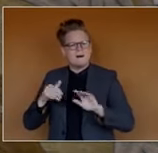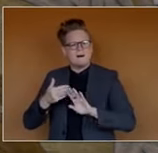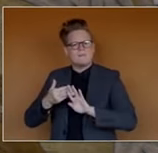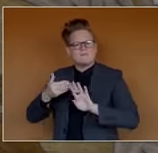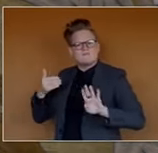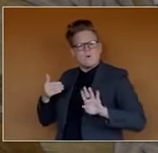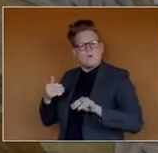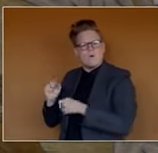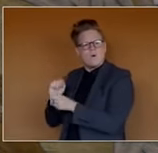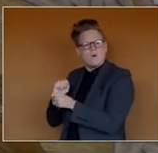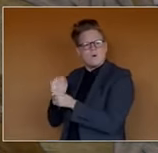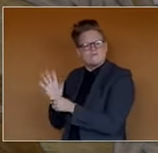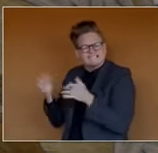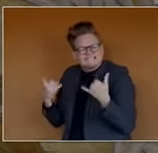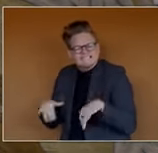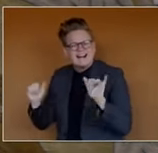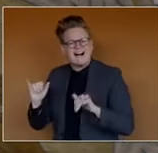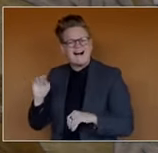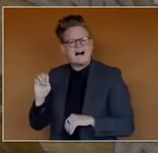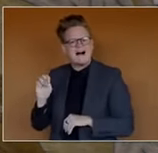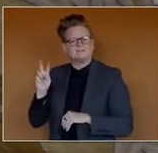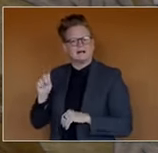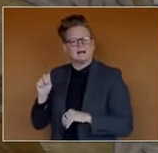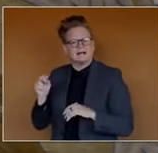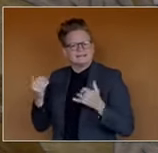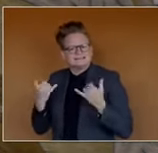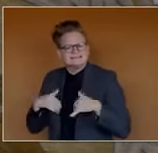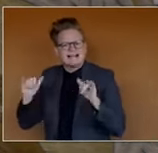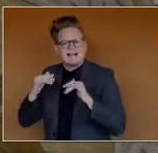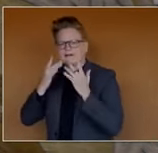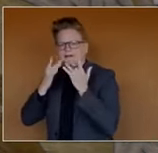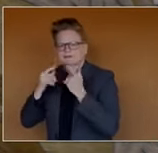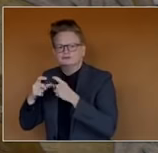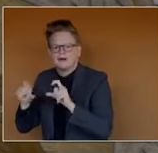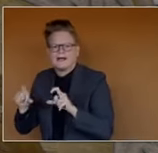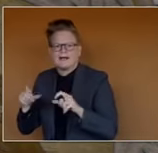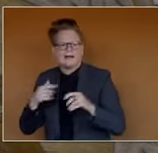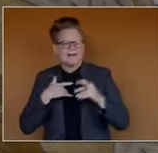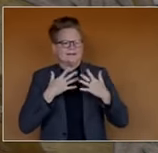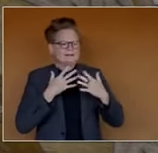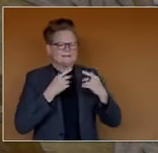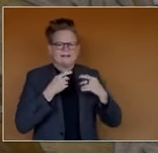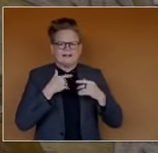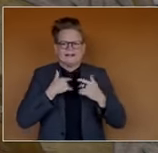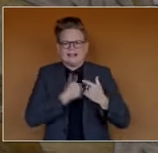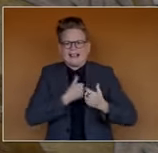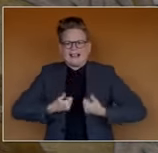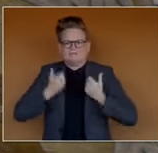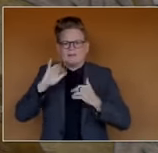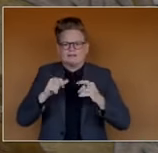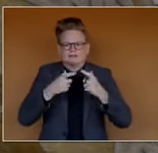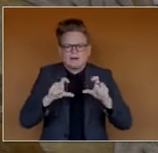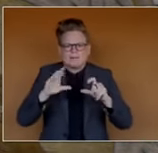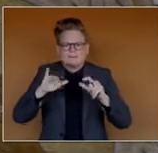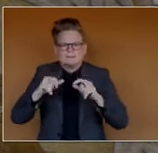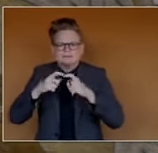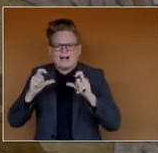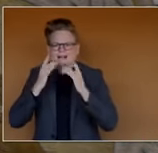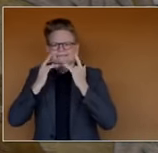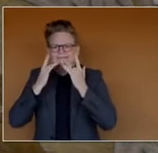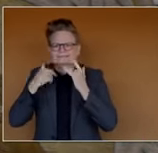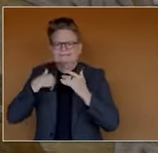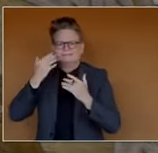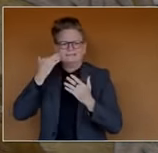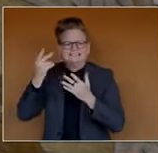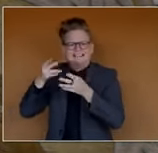were living paycheck to paycheck. They were one paycheck away from being homeless. Many of them were homeless. Many people were